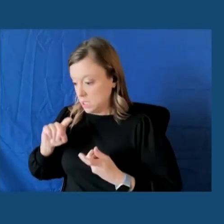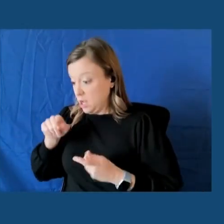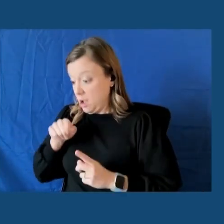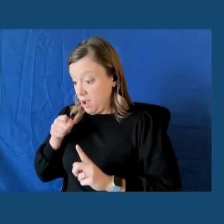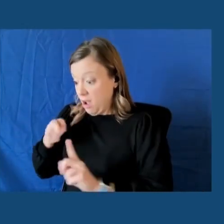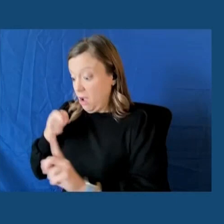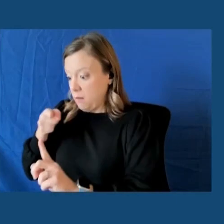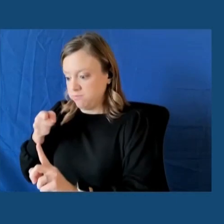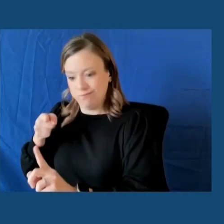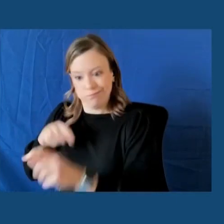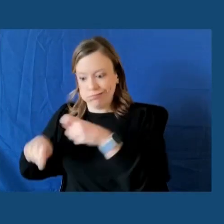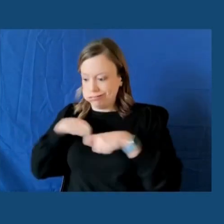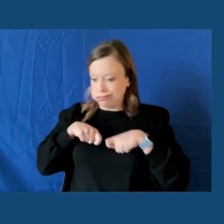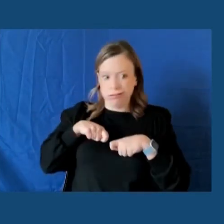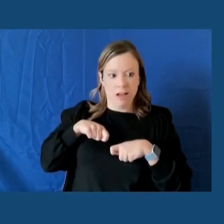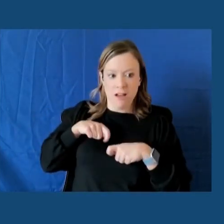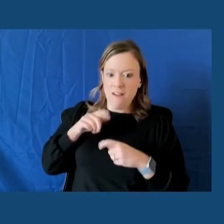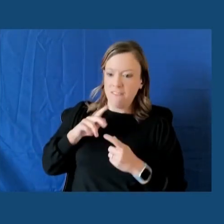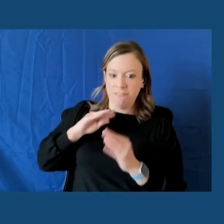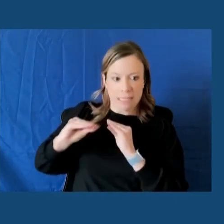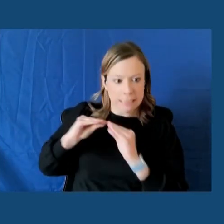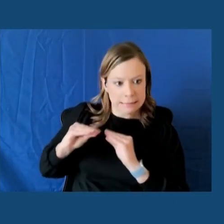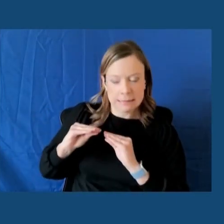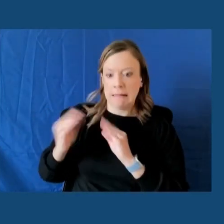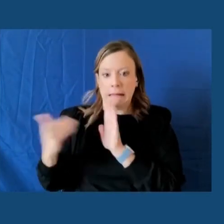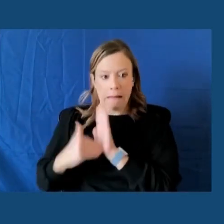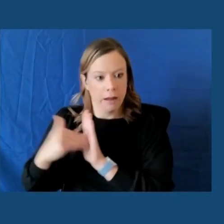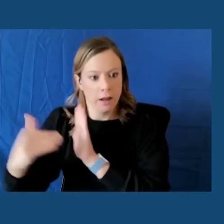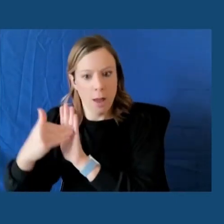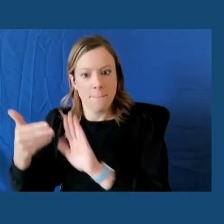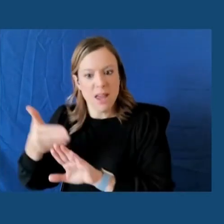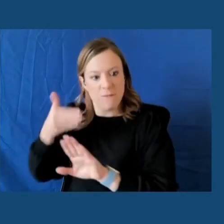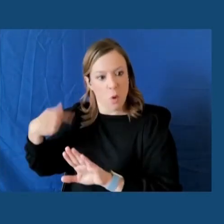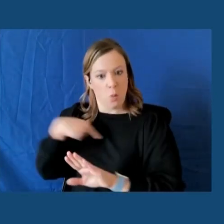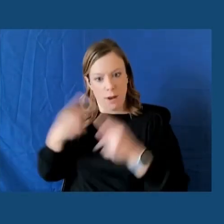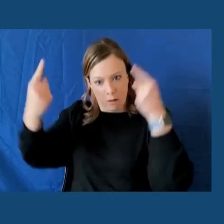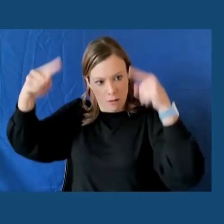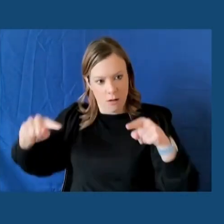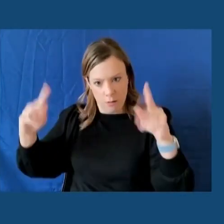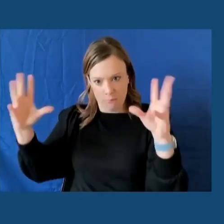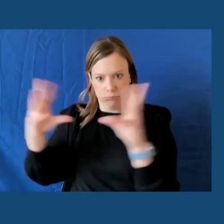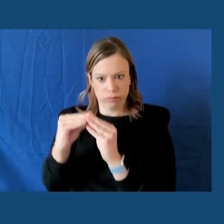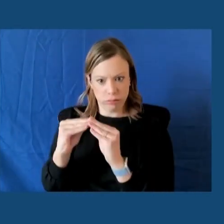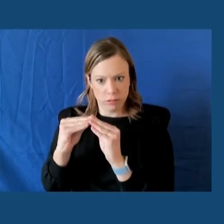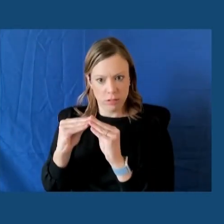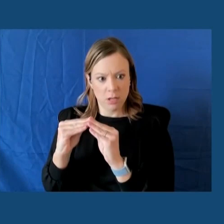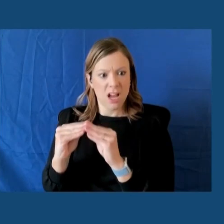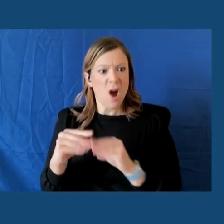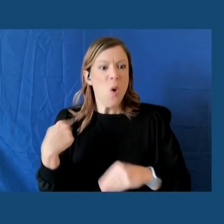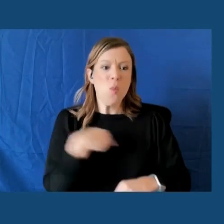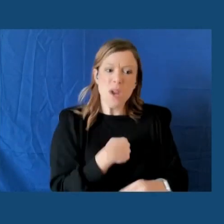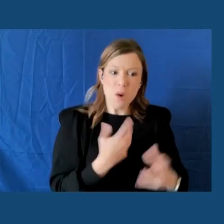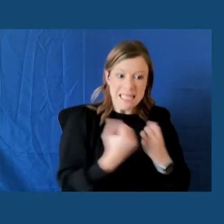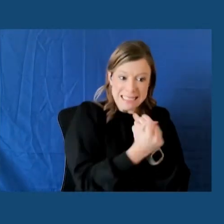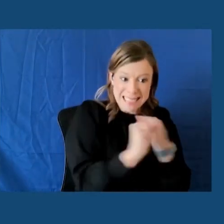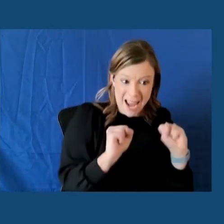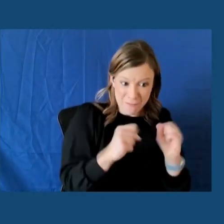Across our nation and our state, people worry that a safe and affordable life is somehow out of